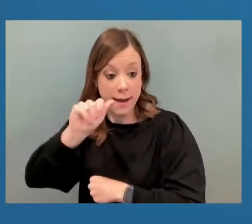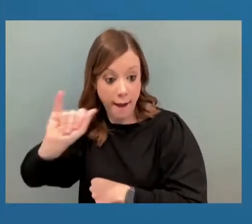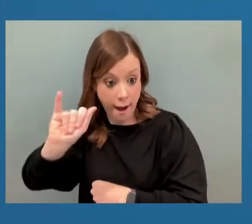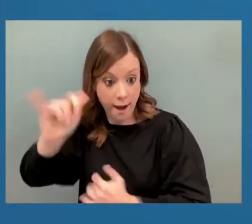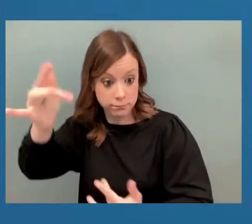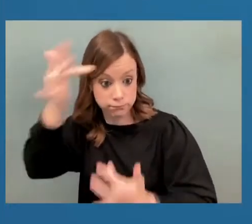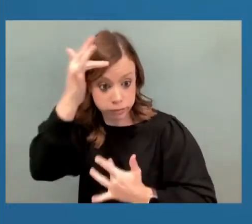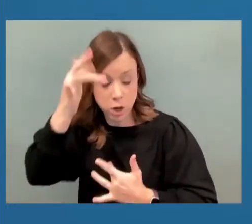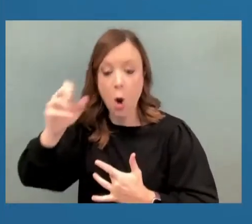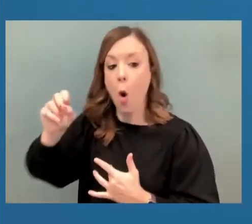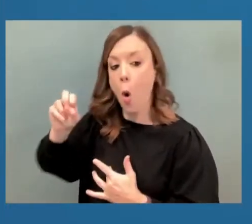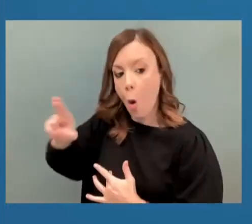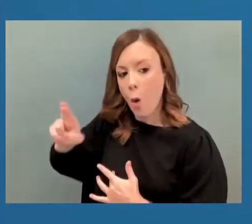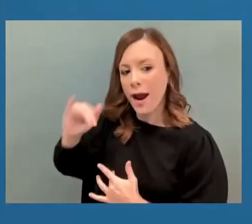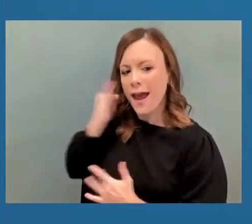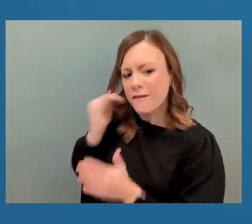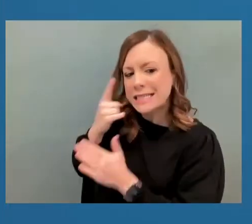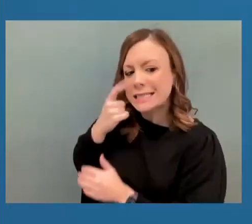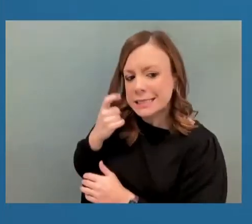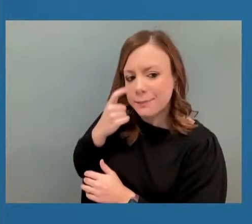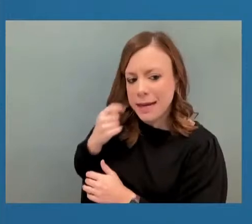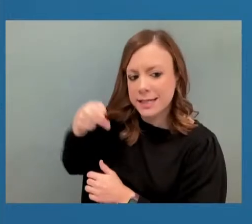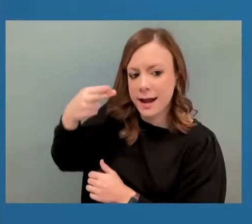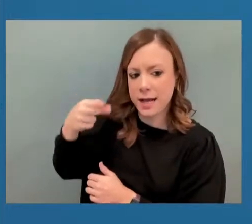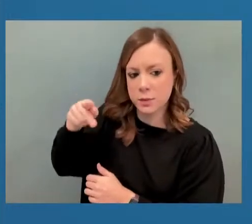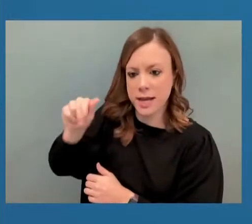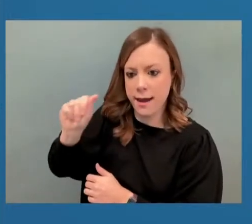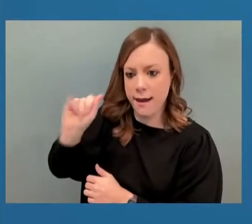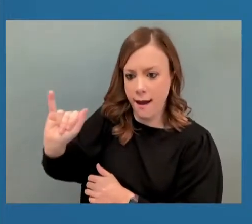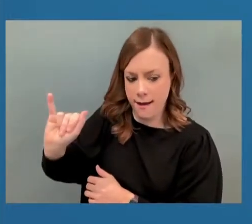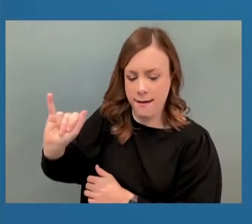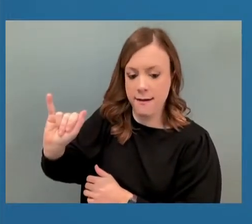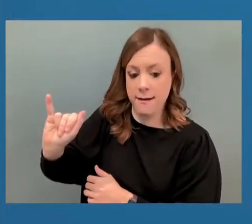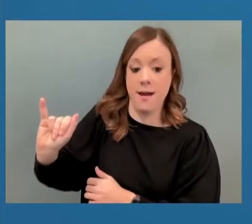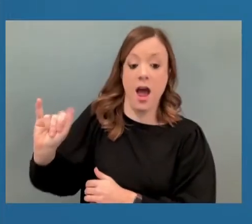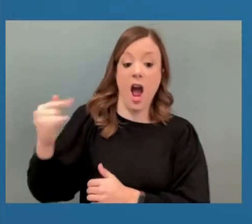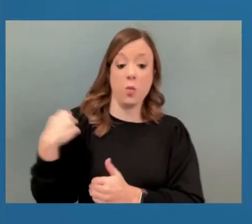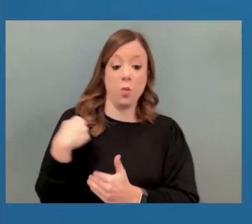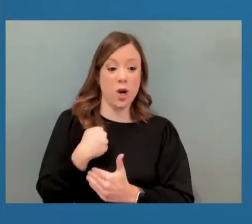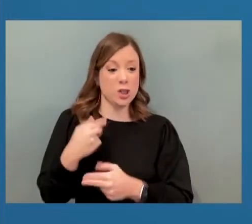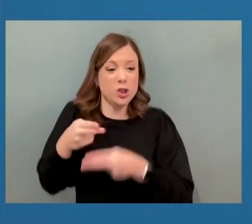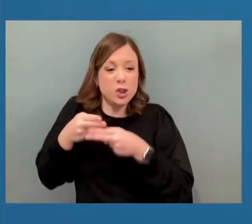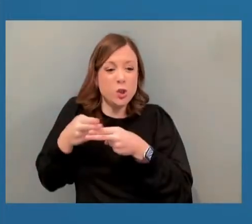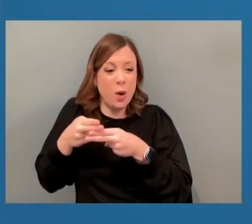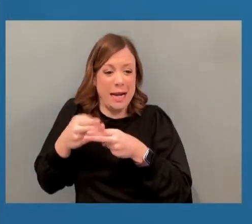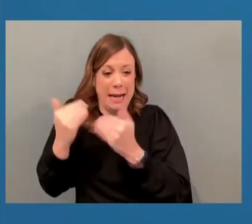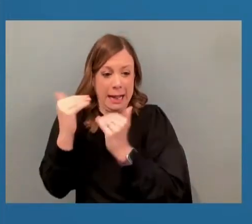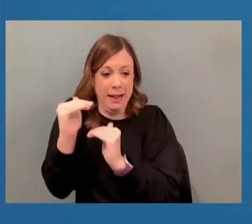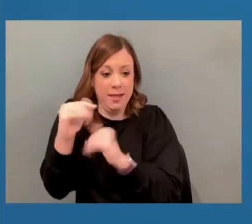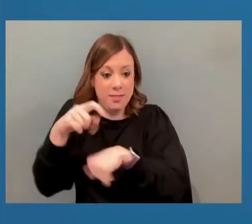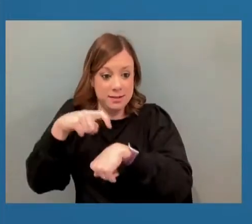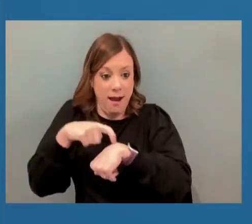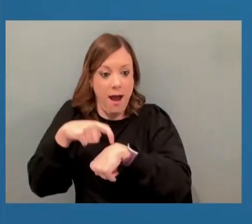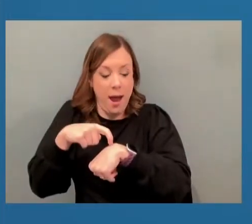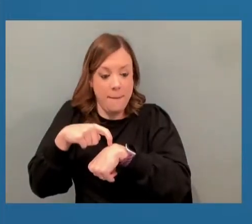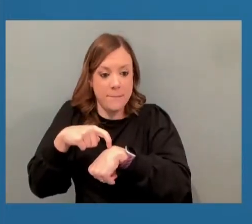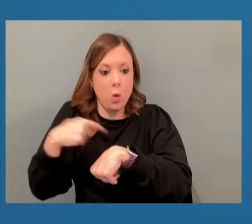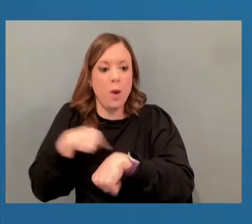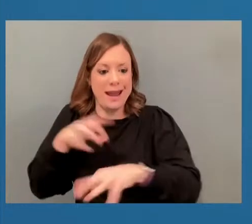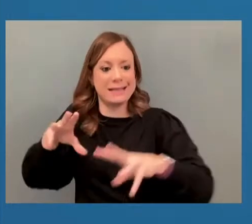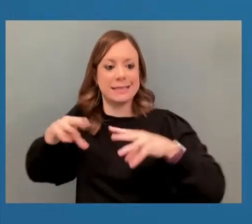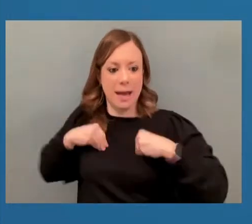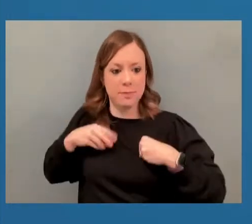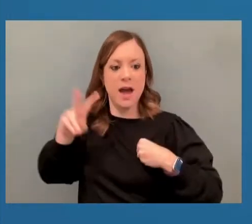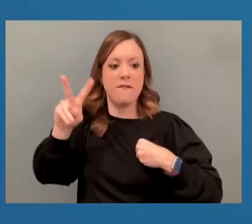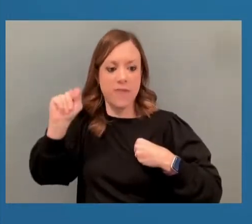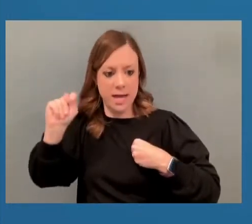including shortening the time for certificates of veterinarian inspection and making sure